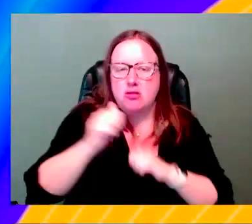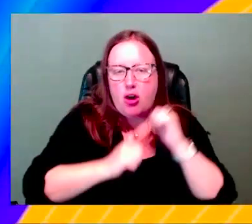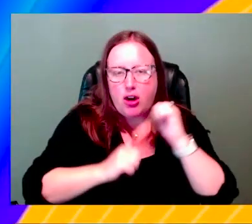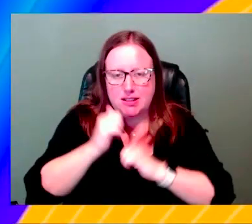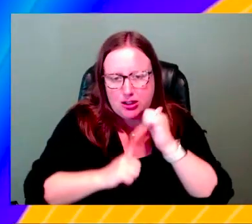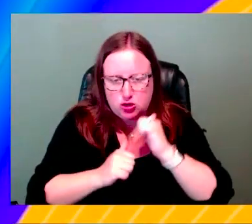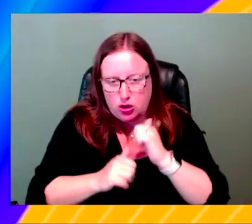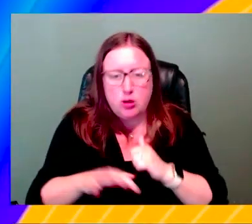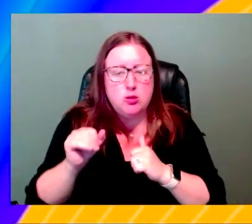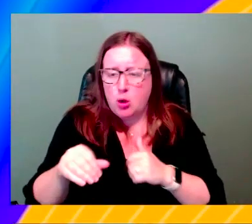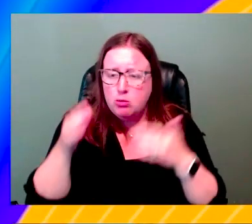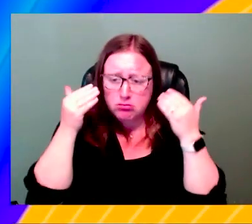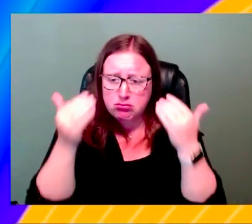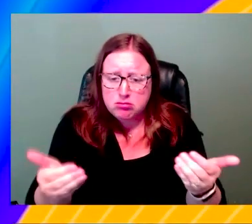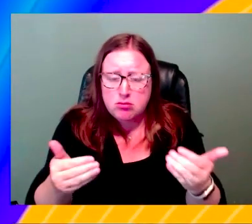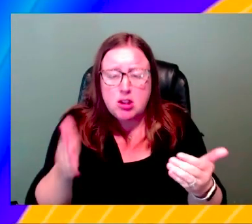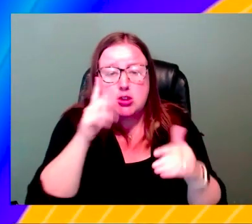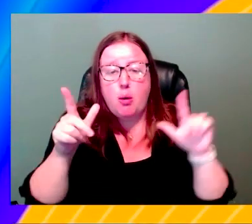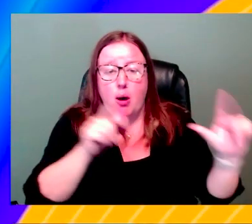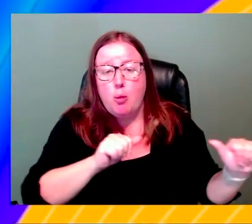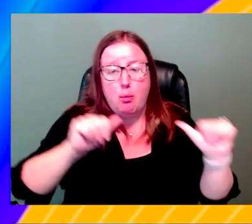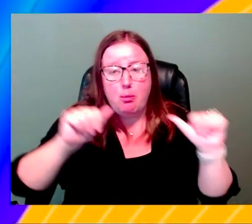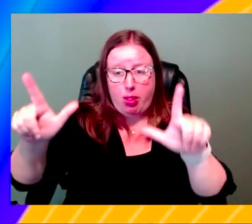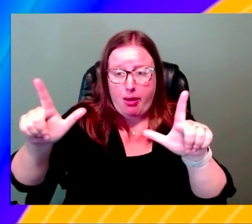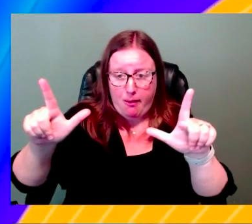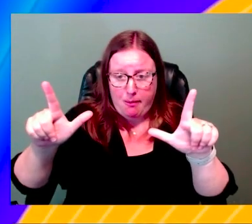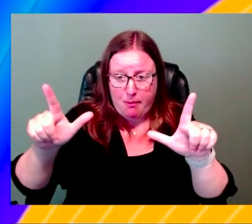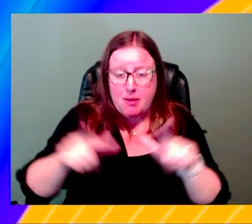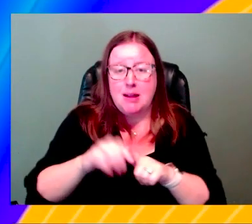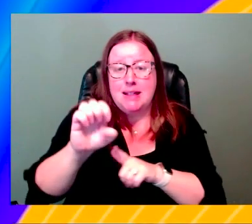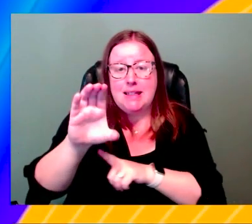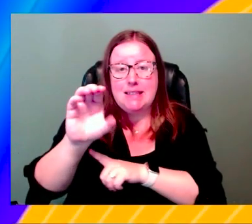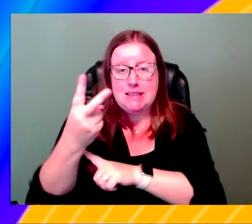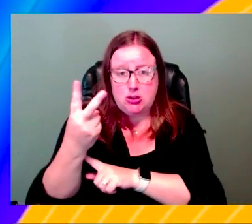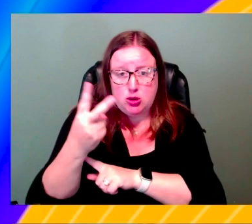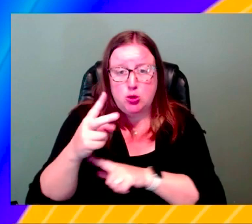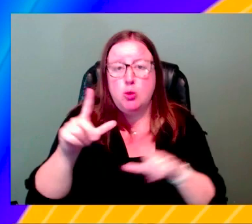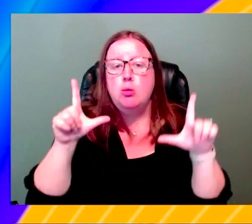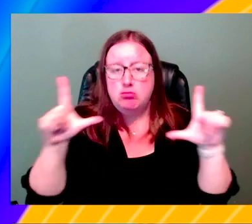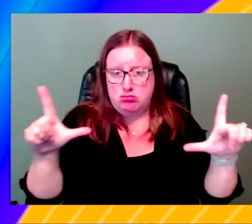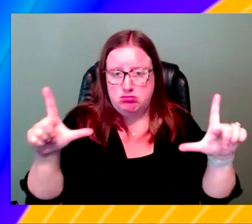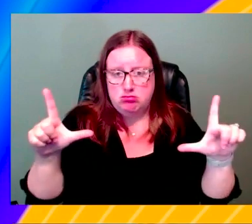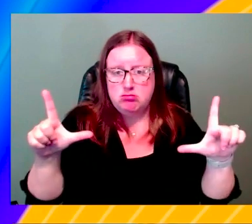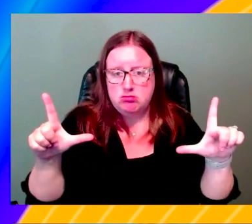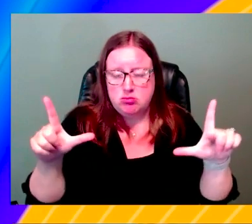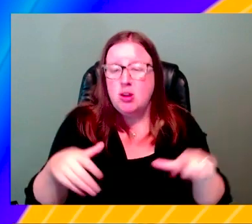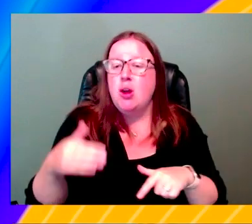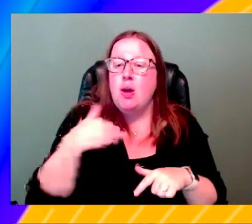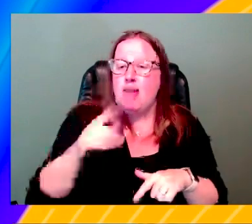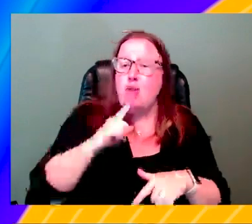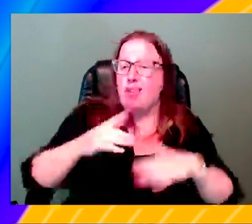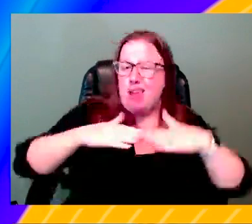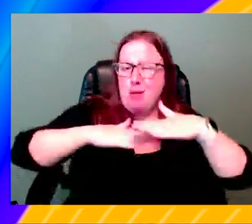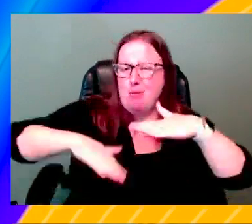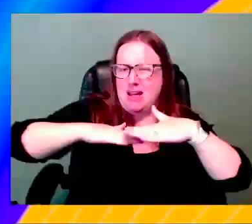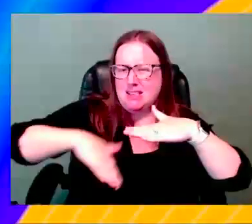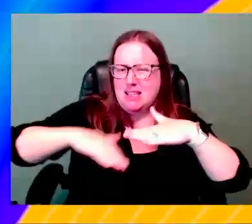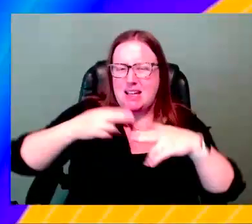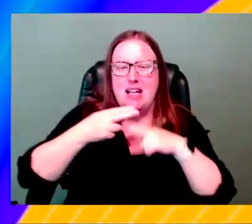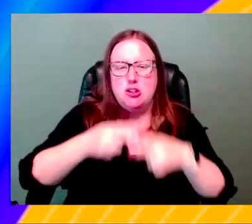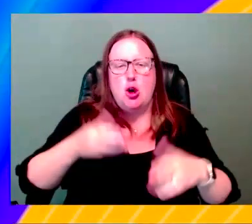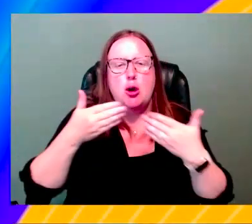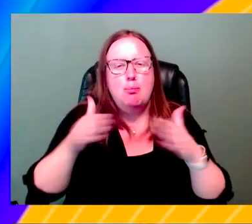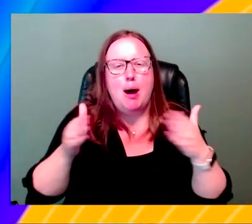it. So I'm going to pull up the EC2 console here. I've got a really basic, it's called public web server